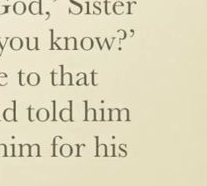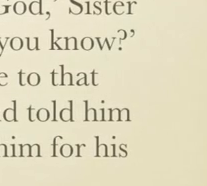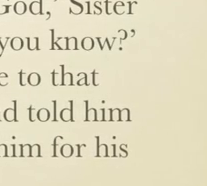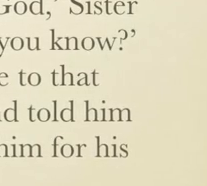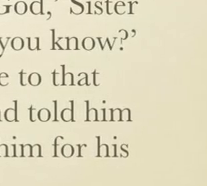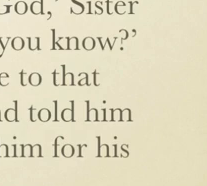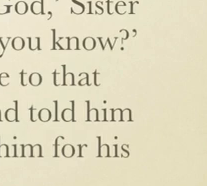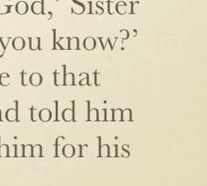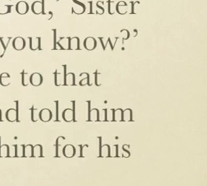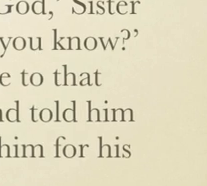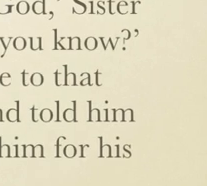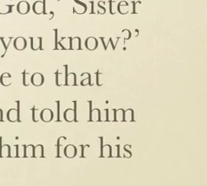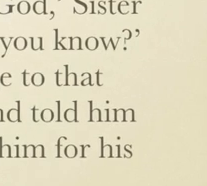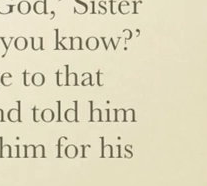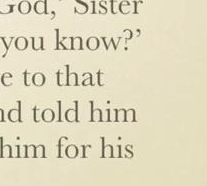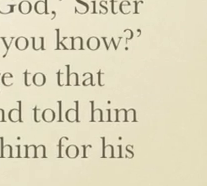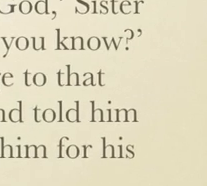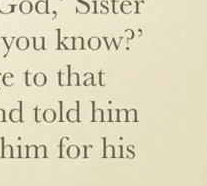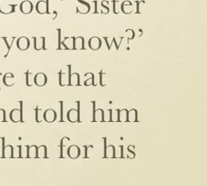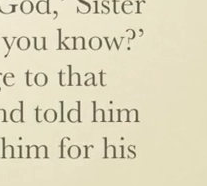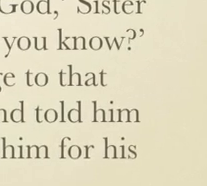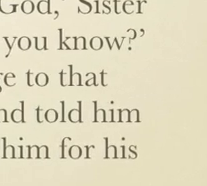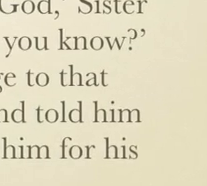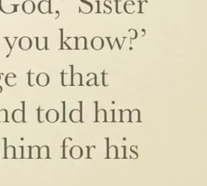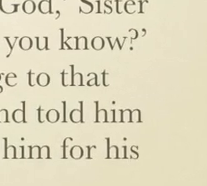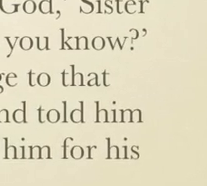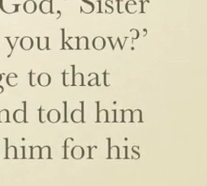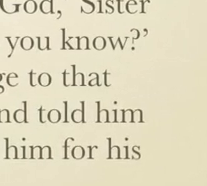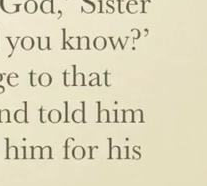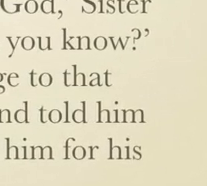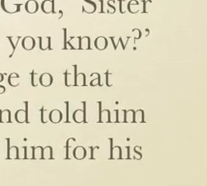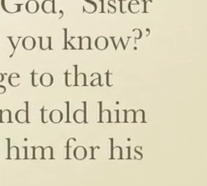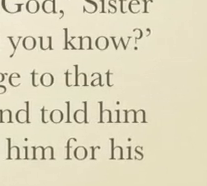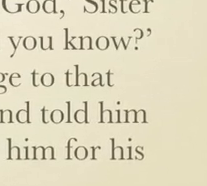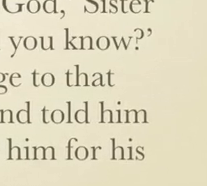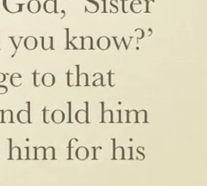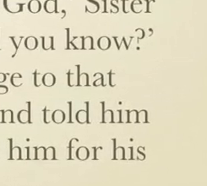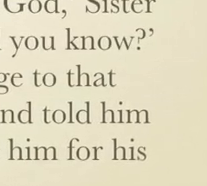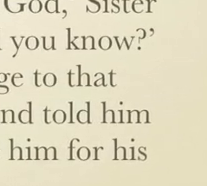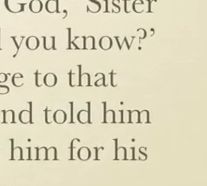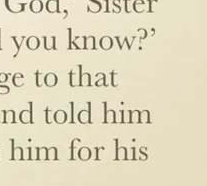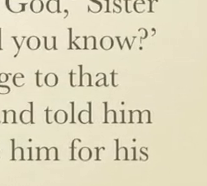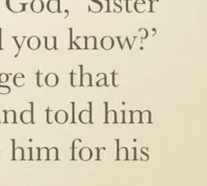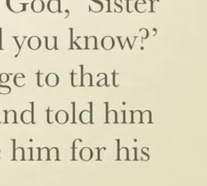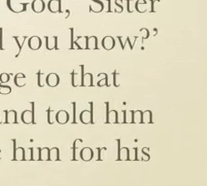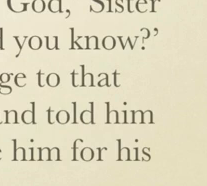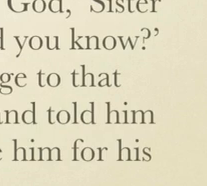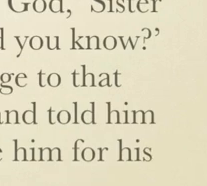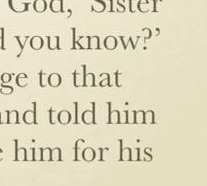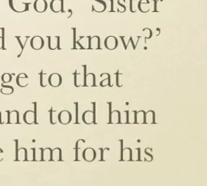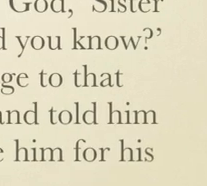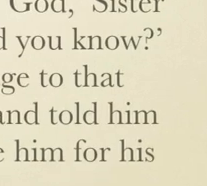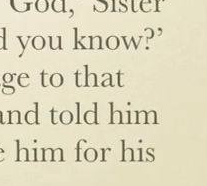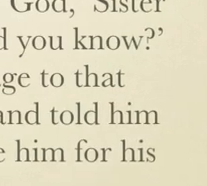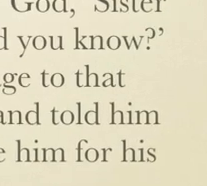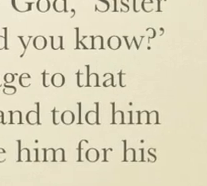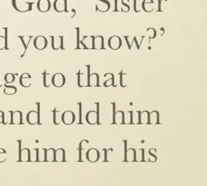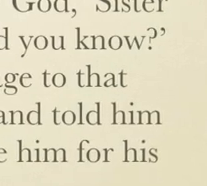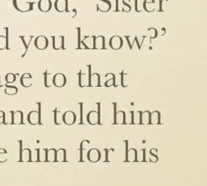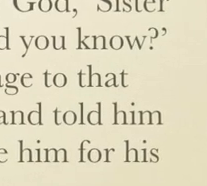her, or telling her the story, and she said, "Why, Brother Starr, that was an angel of God." "Was it?" I inquired. "How did you